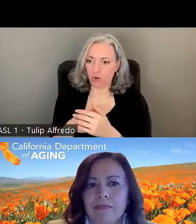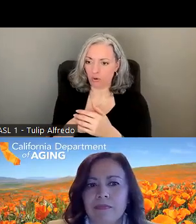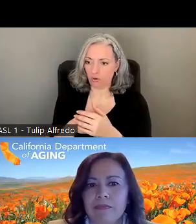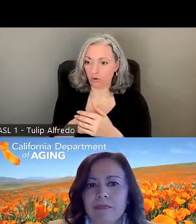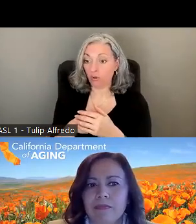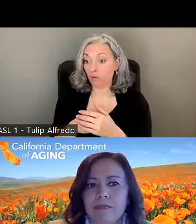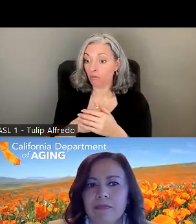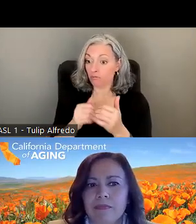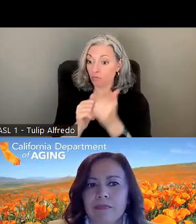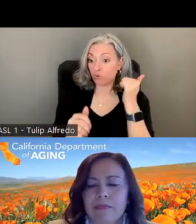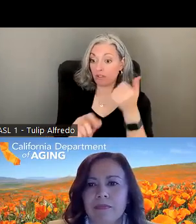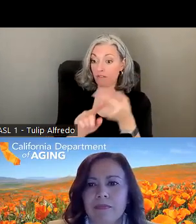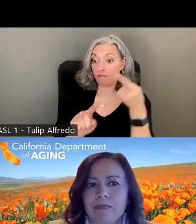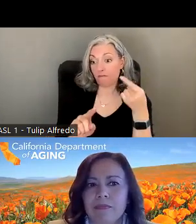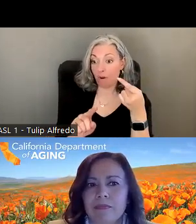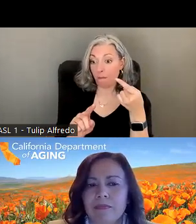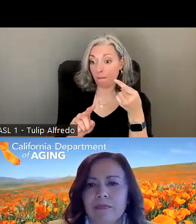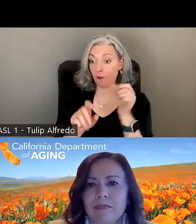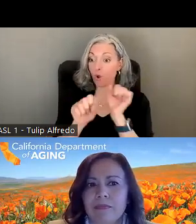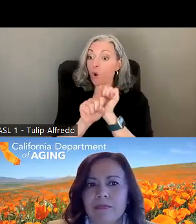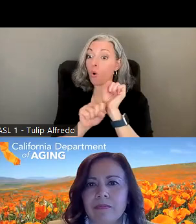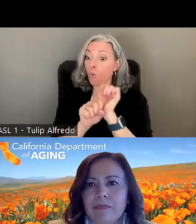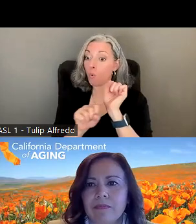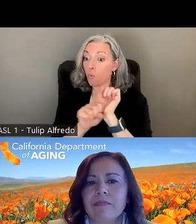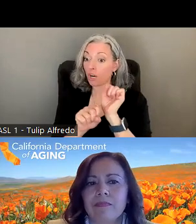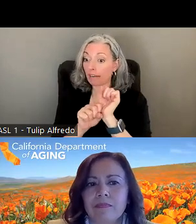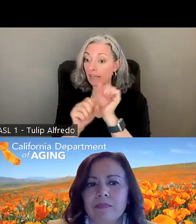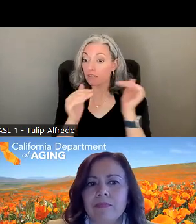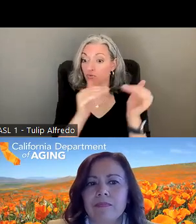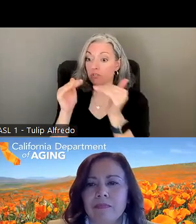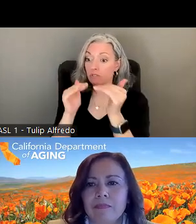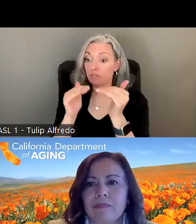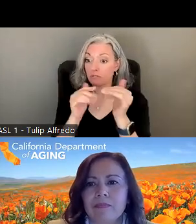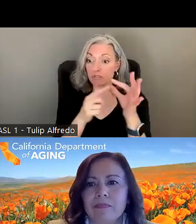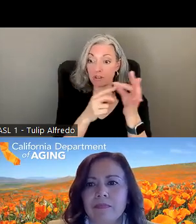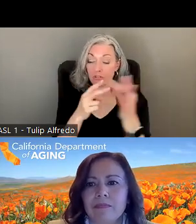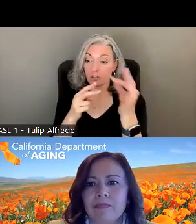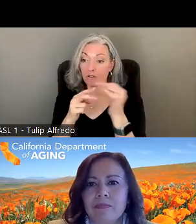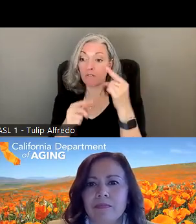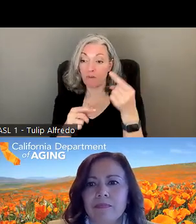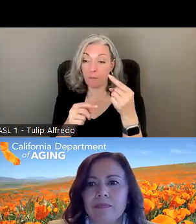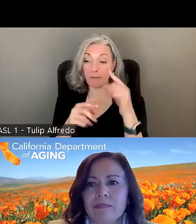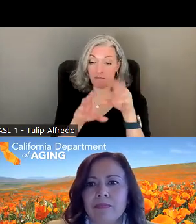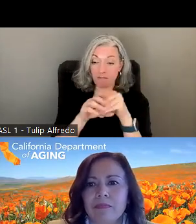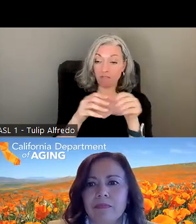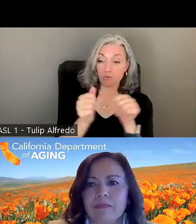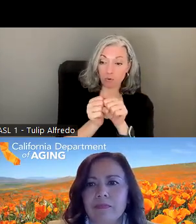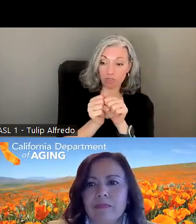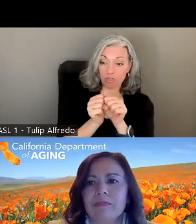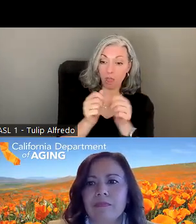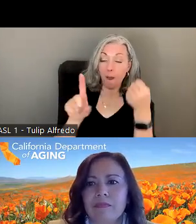mostly from the angle of working in restorative justice alternatives to the criminal justice system when looking at elder